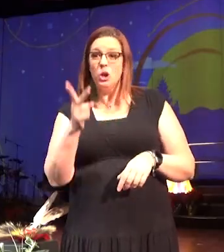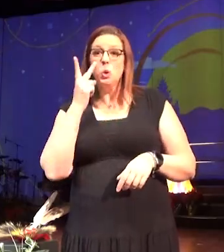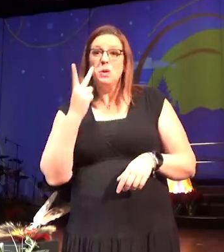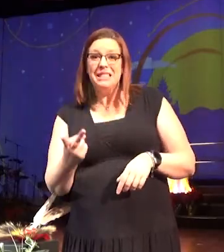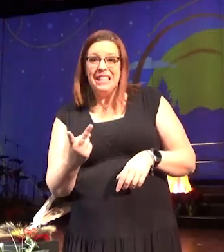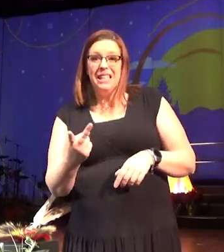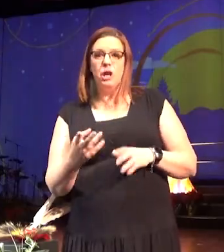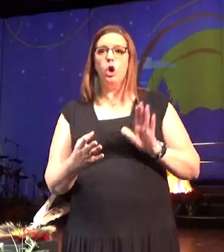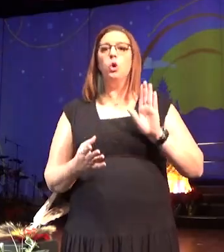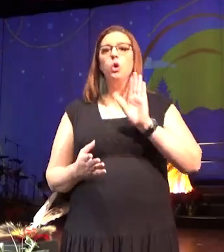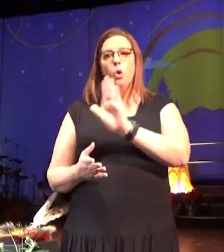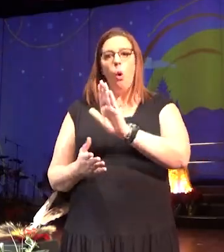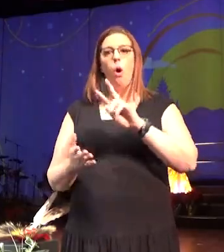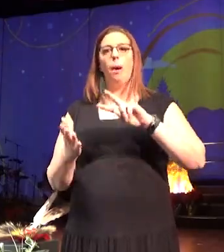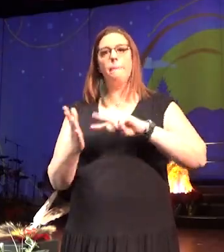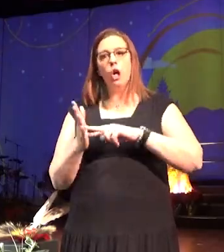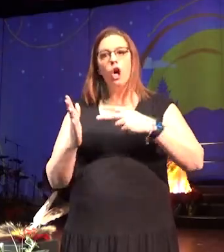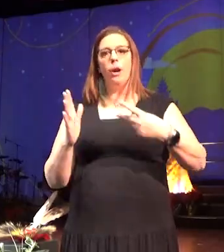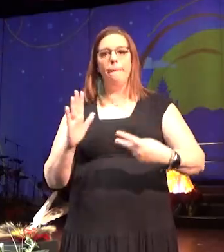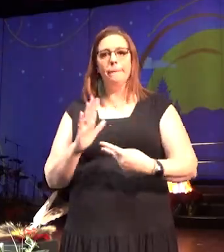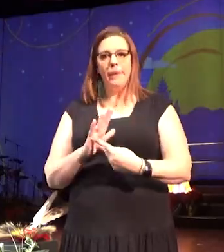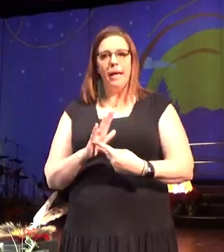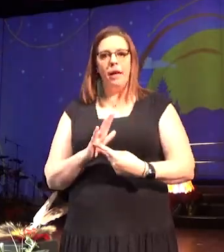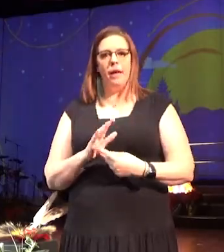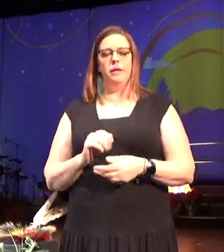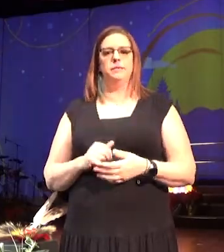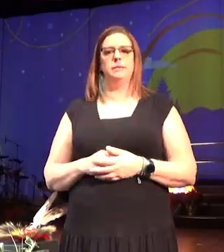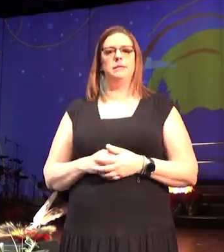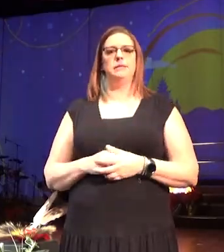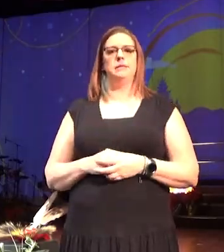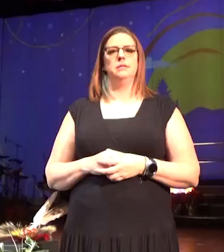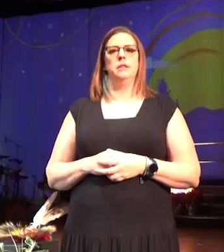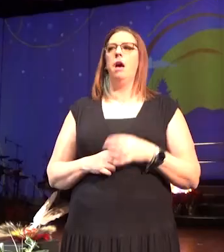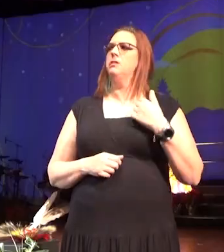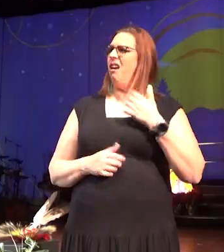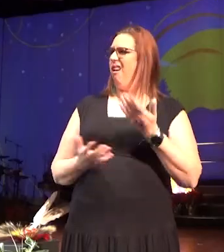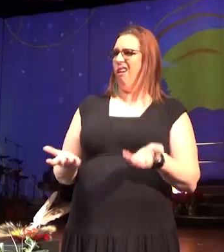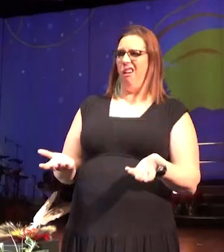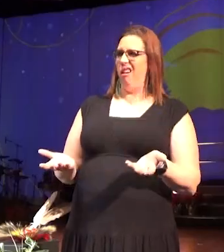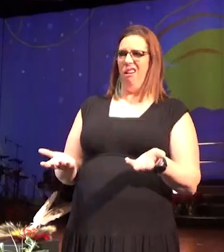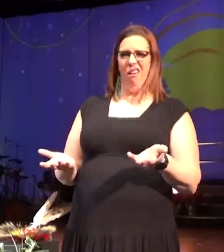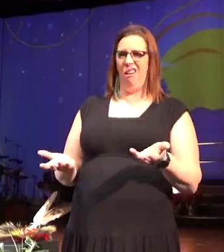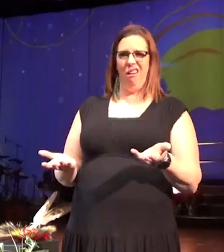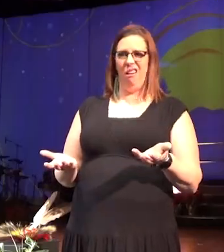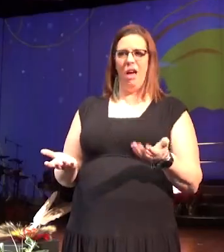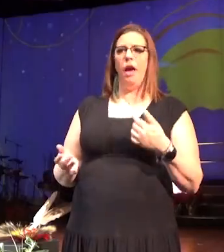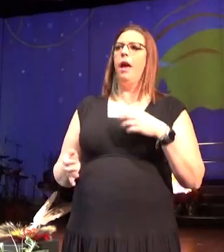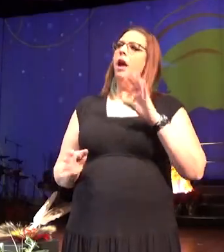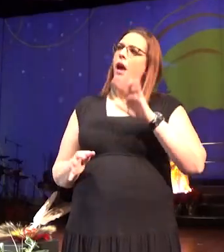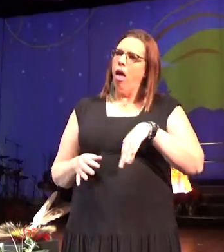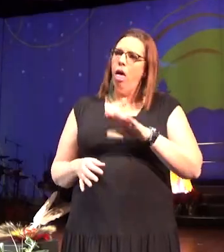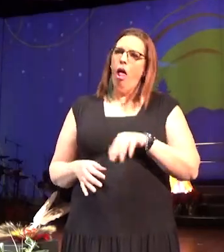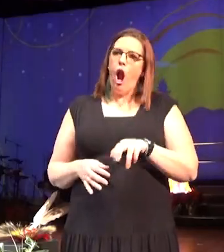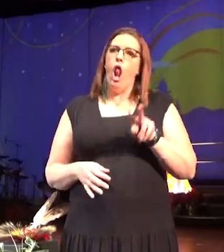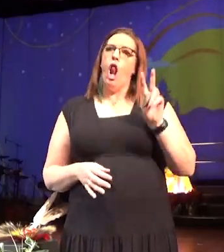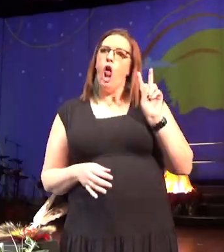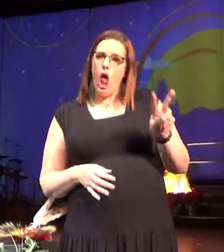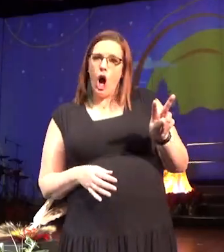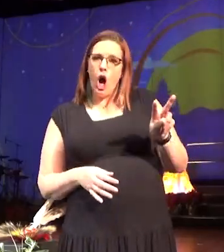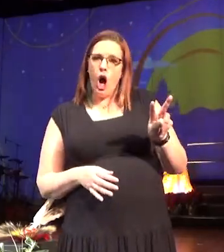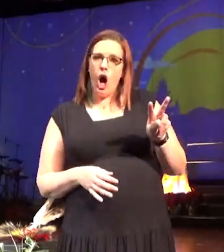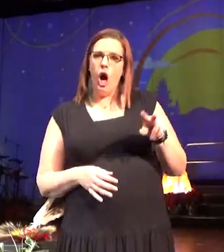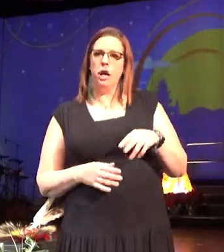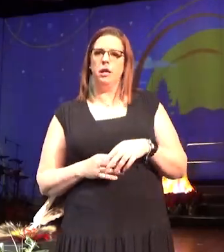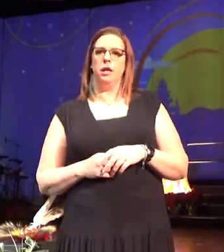what your purpose was? Did you see it? And I said, no. And he said, look.